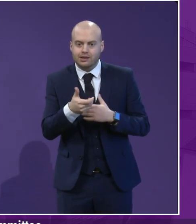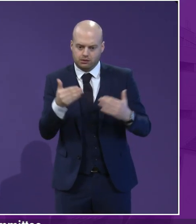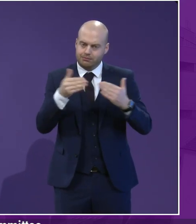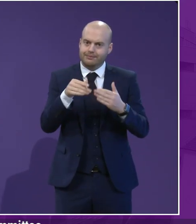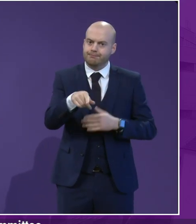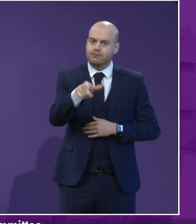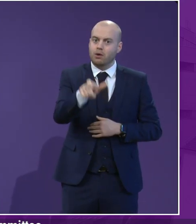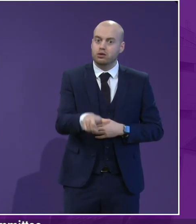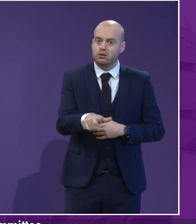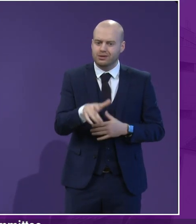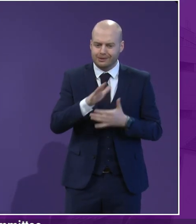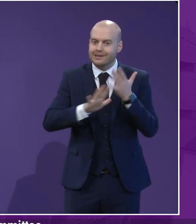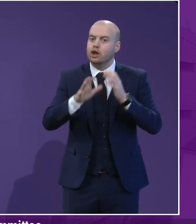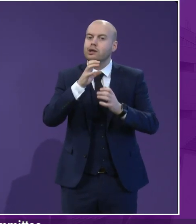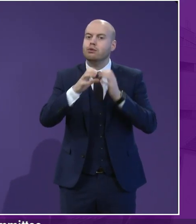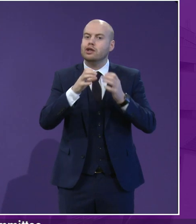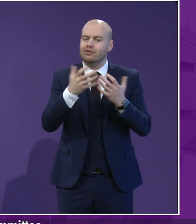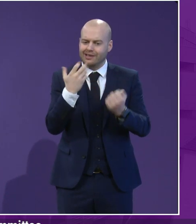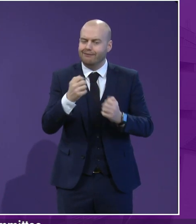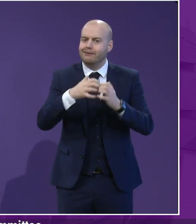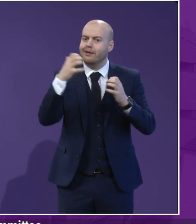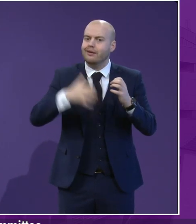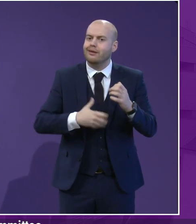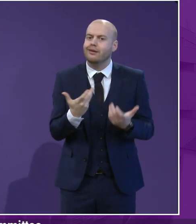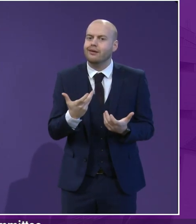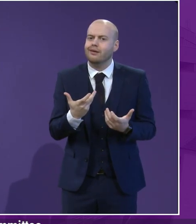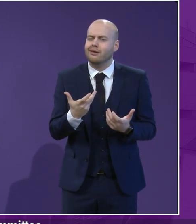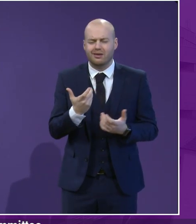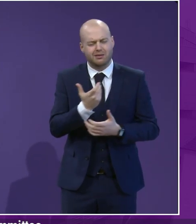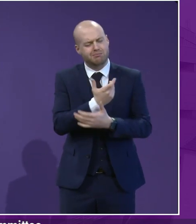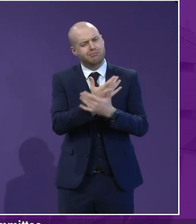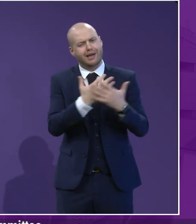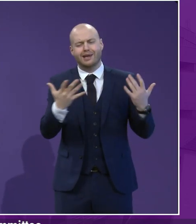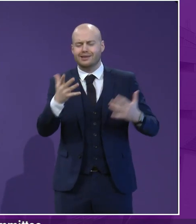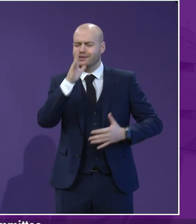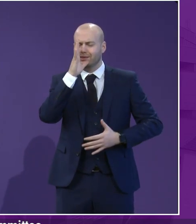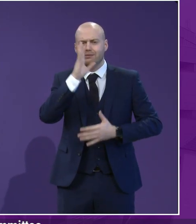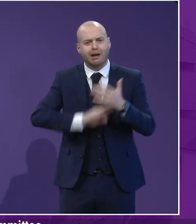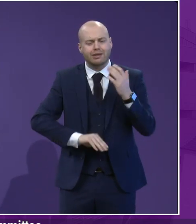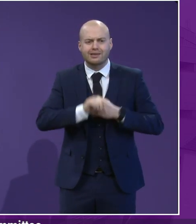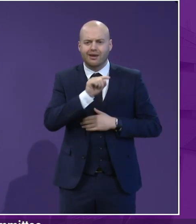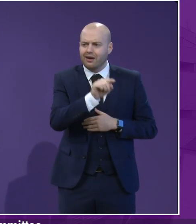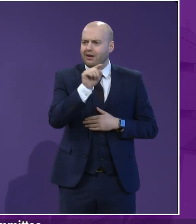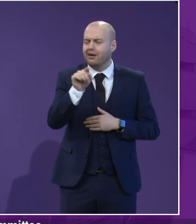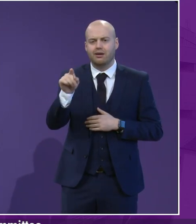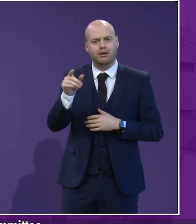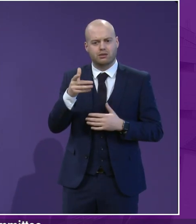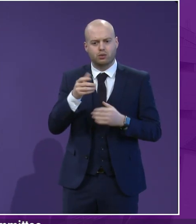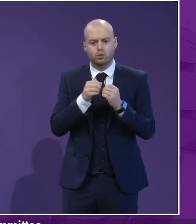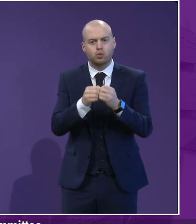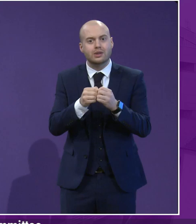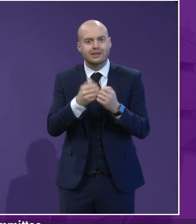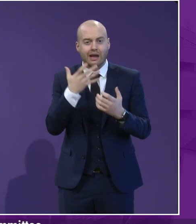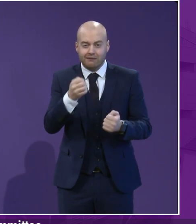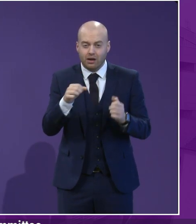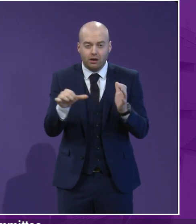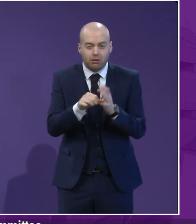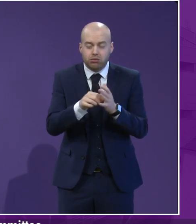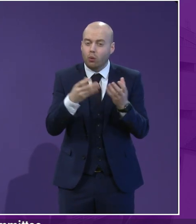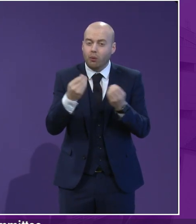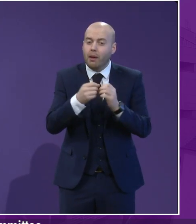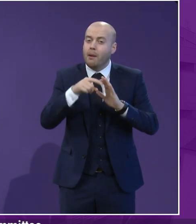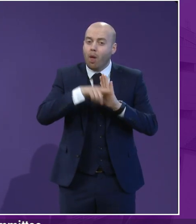assessment, sometimes it seems to come as a surprise to the academic tutor, you know, that they don't seem to be aware that there was a